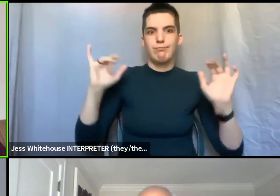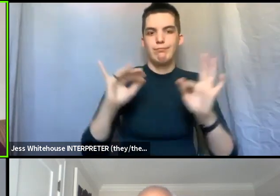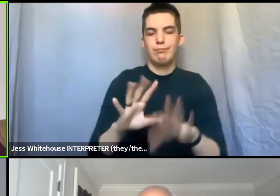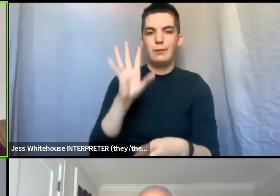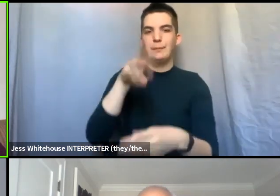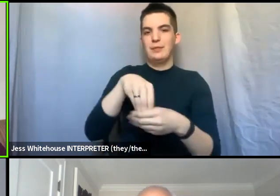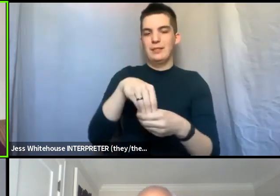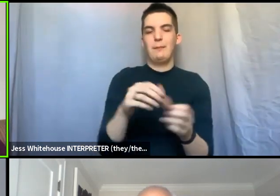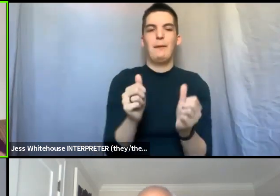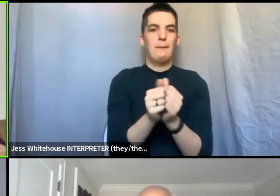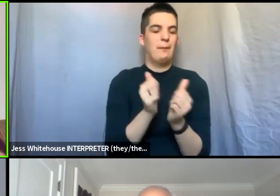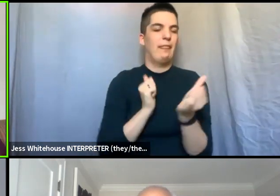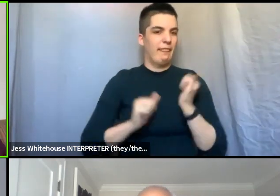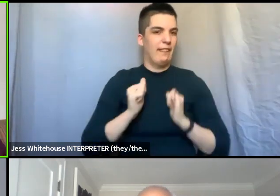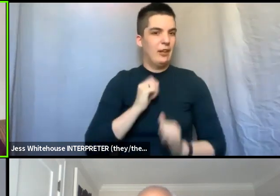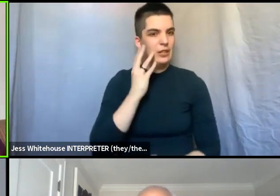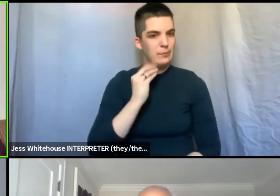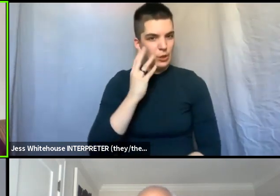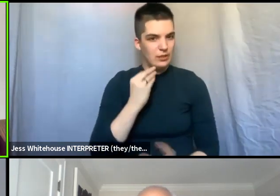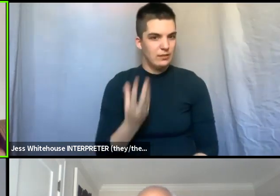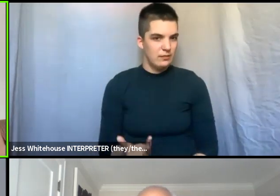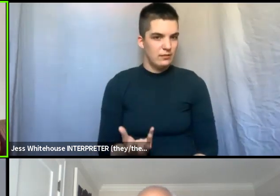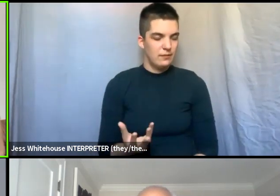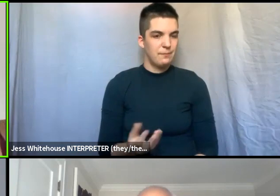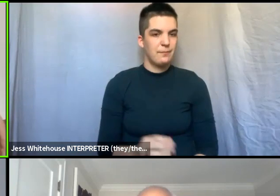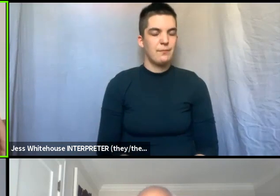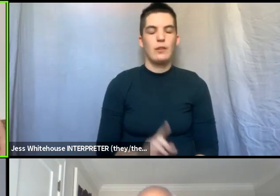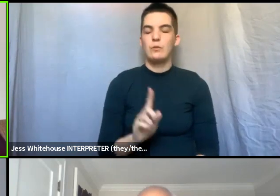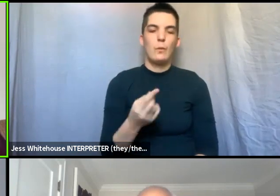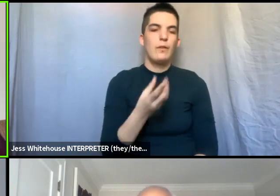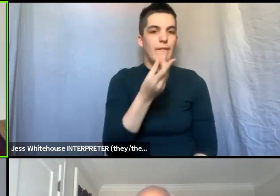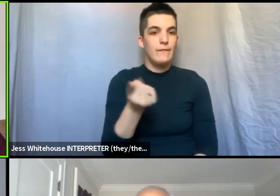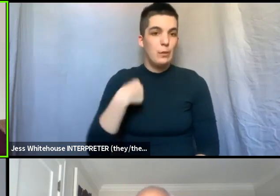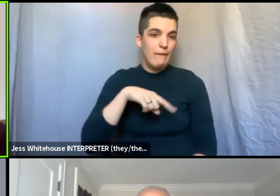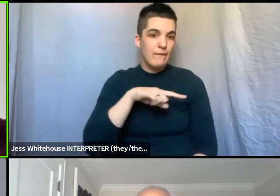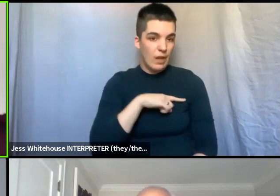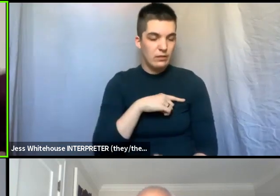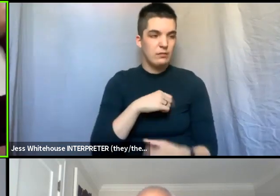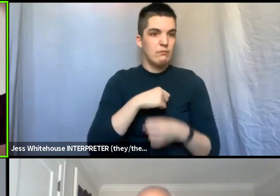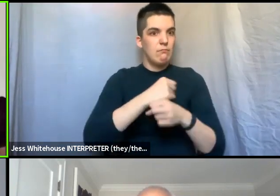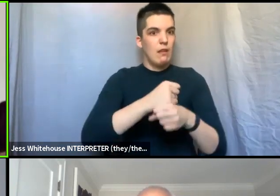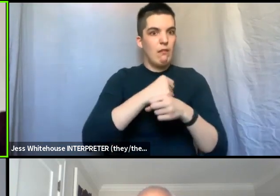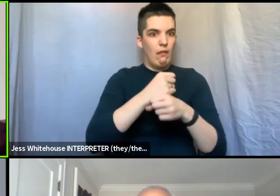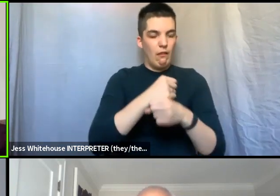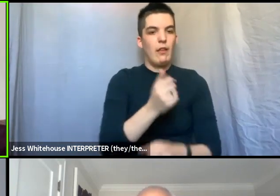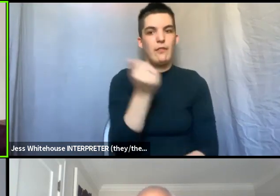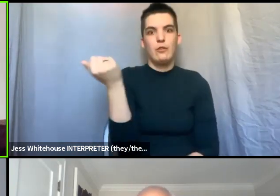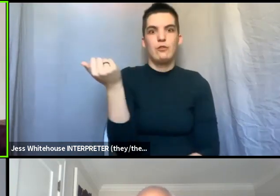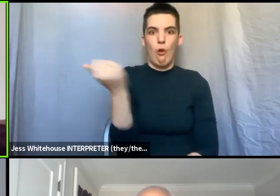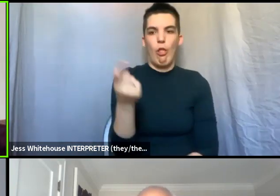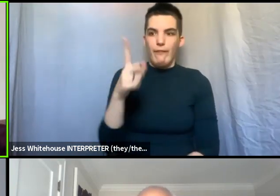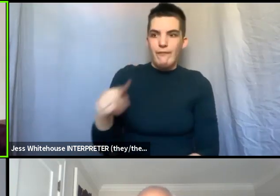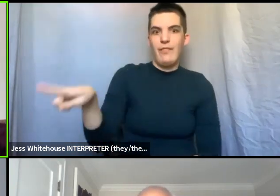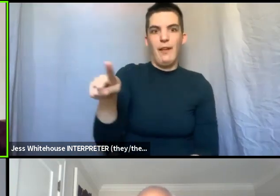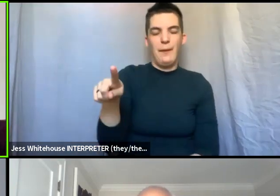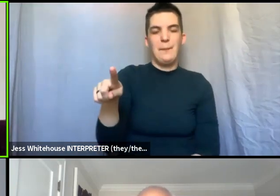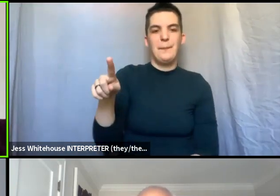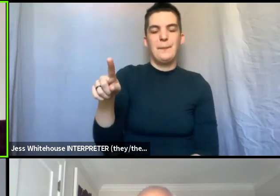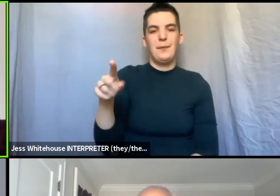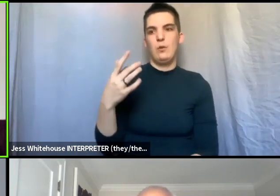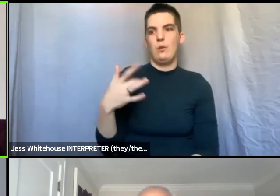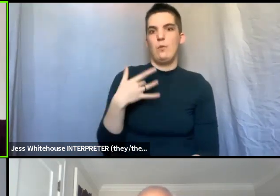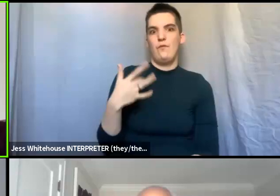theater experience. I mean, there's only a few of us making it, and then there's all of them who are feeling a part